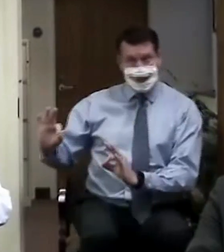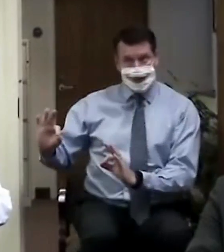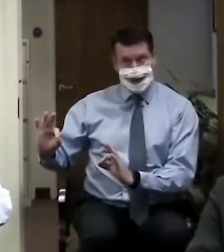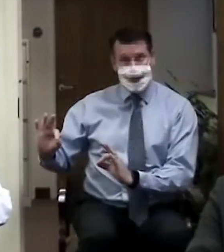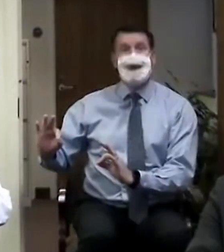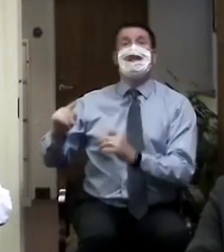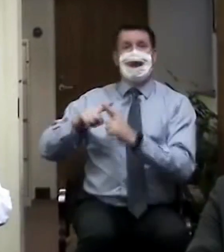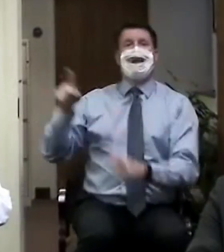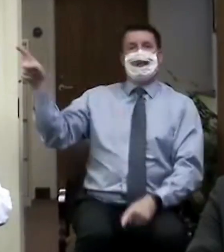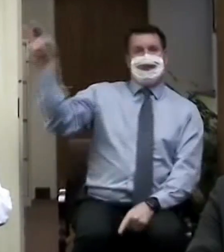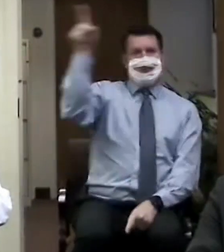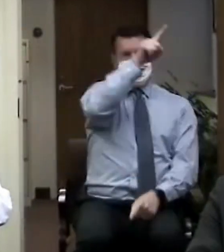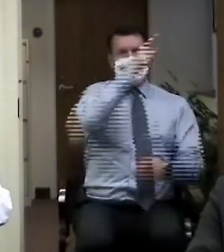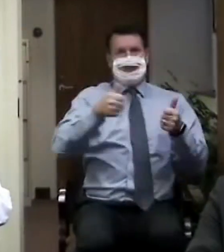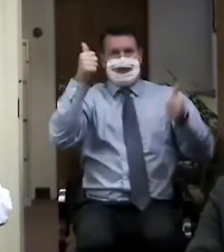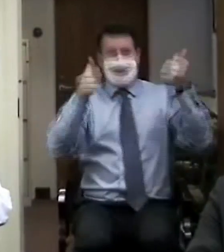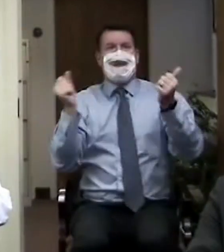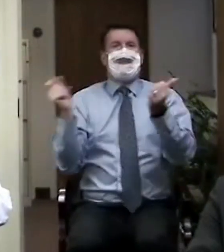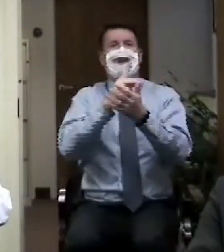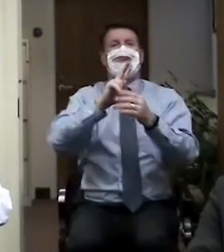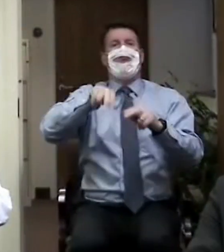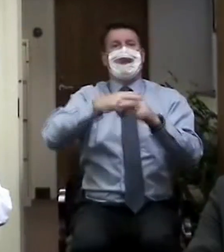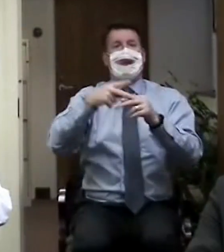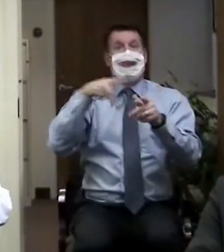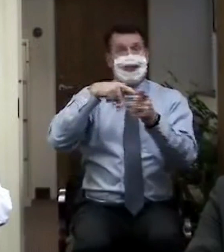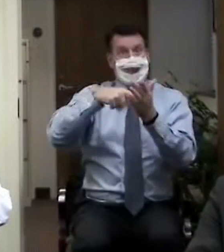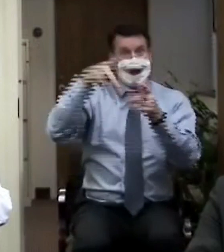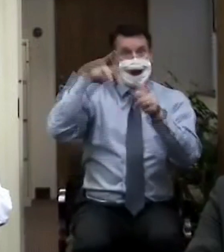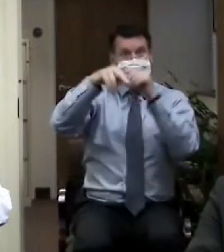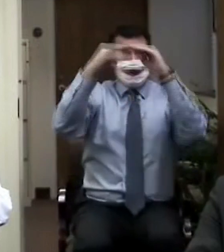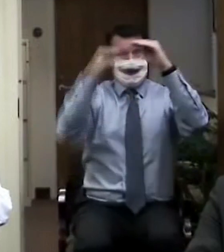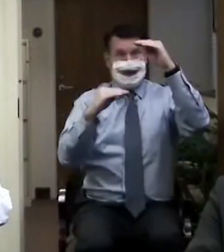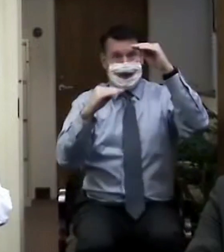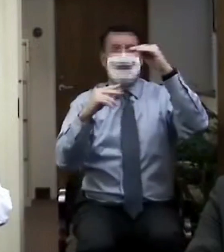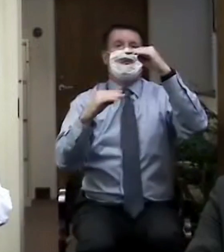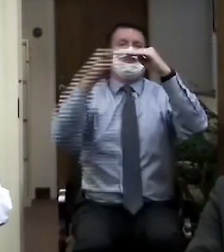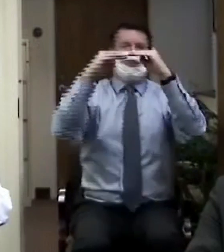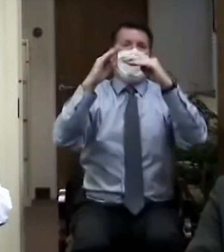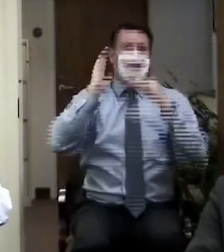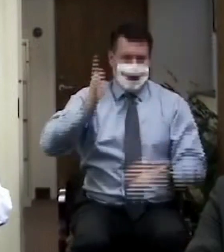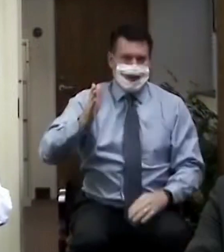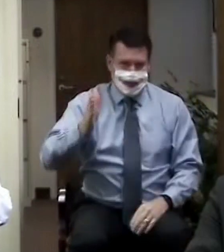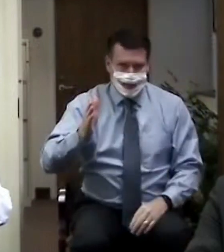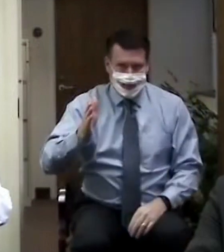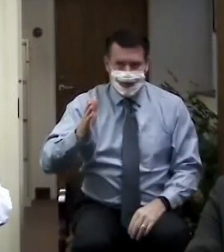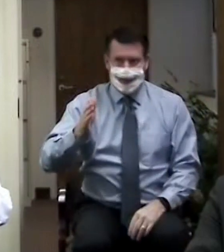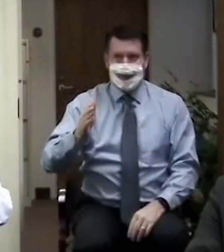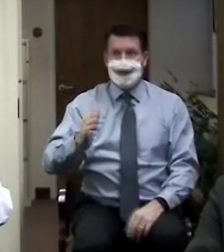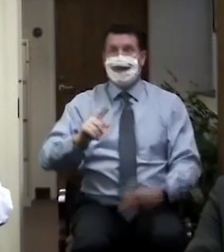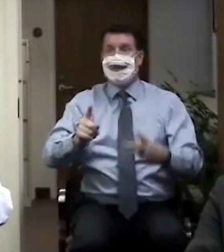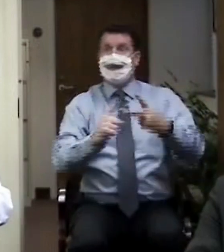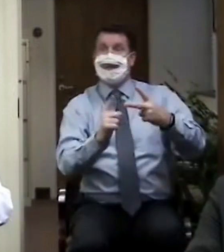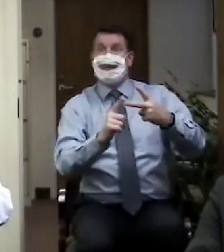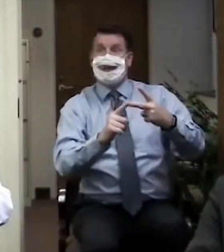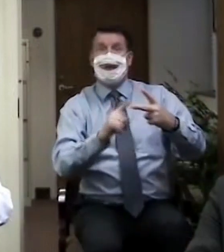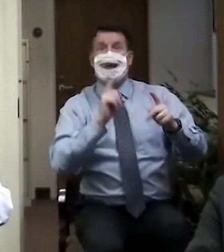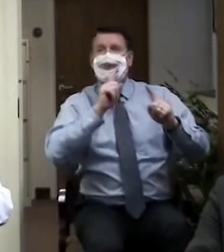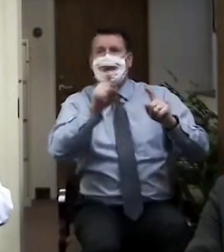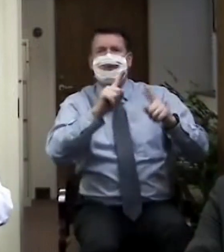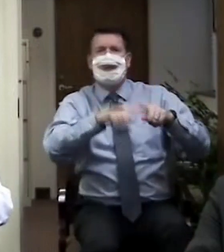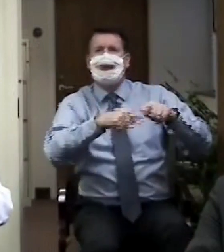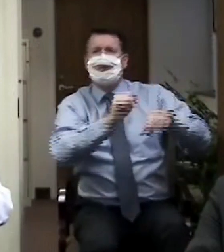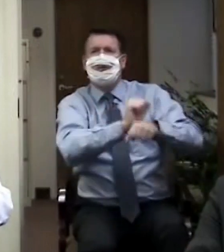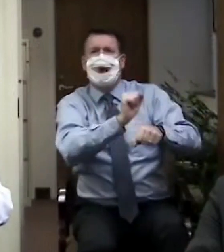will be paid for their schedule that they're working. So again, our intention is to bring them back, and they absolutely would be paid.